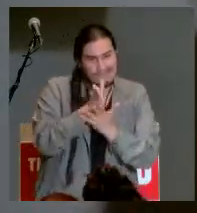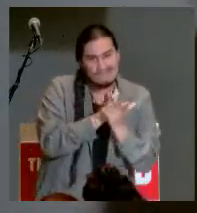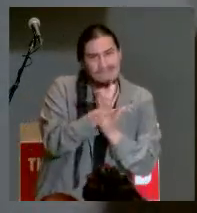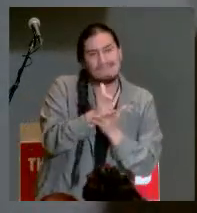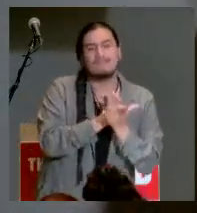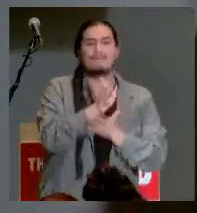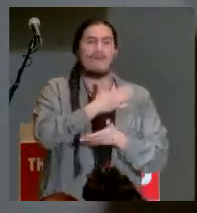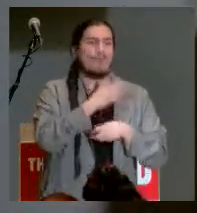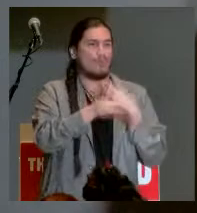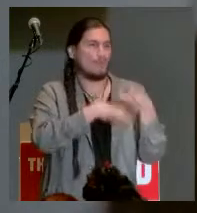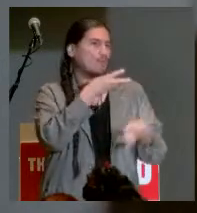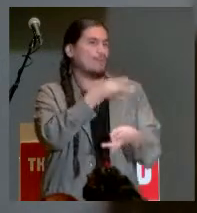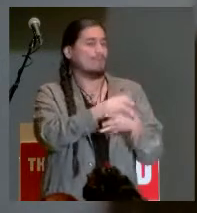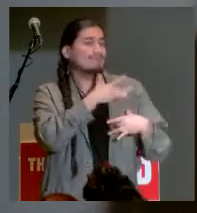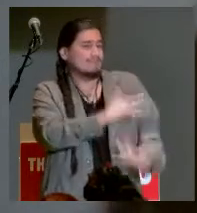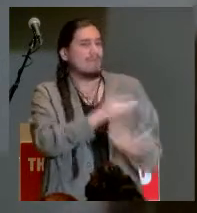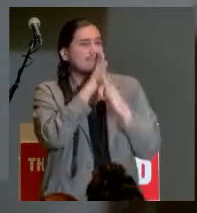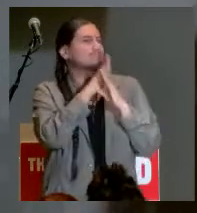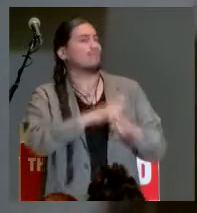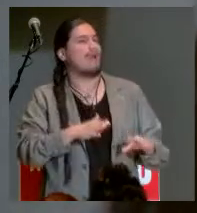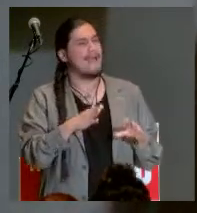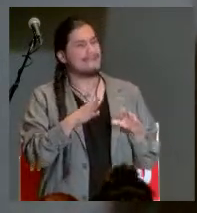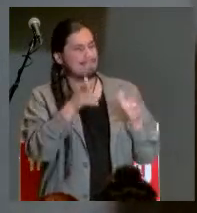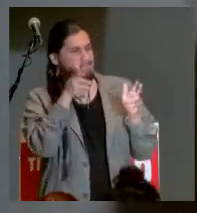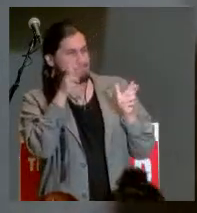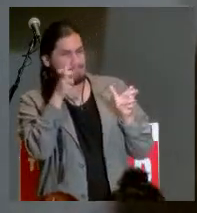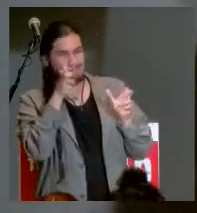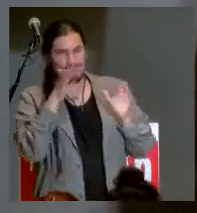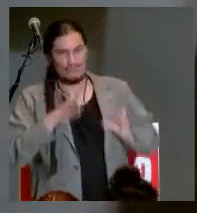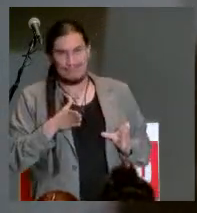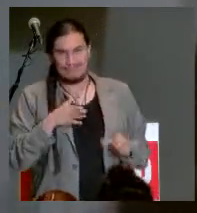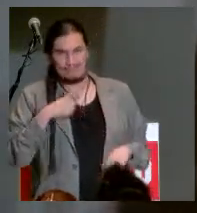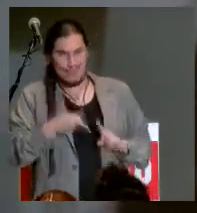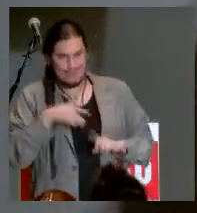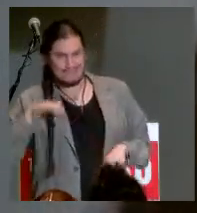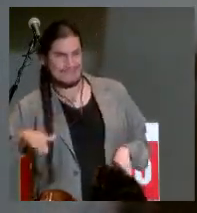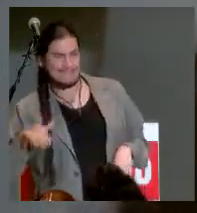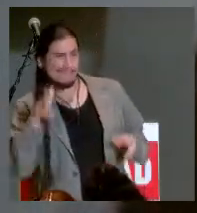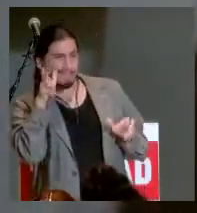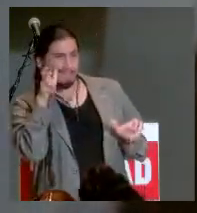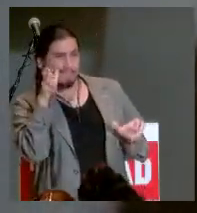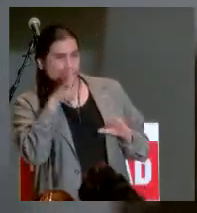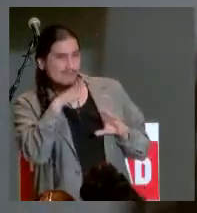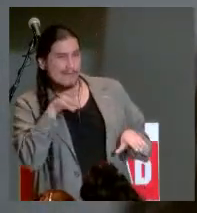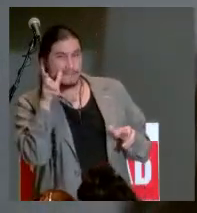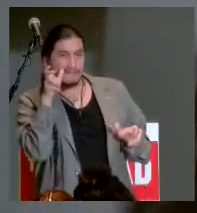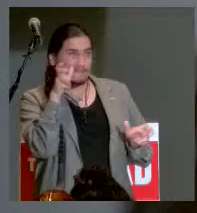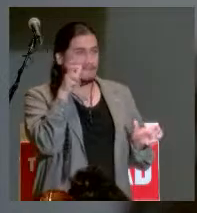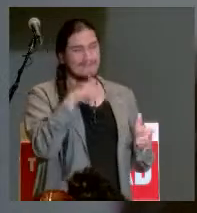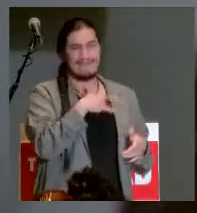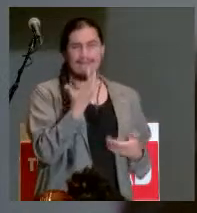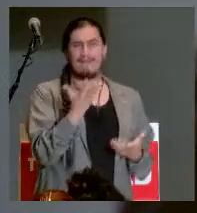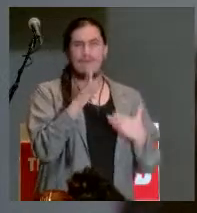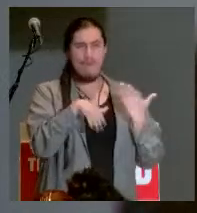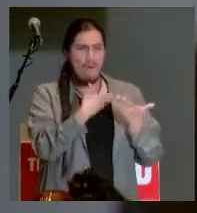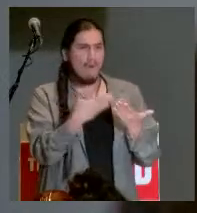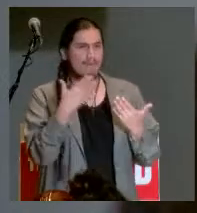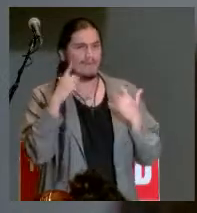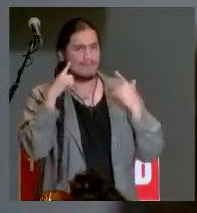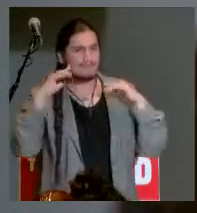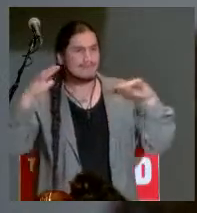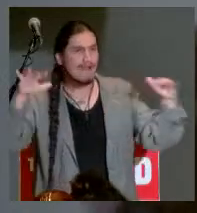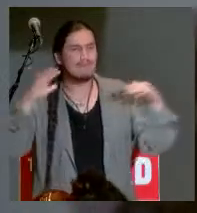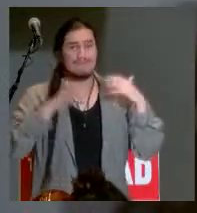always just been a very silent, perceptive kid. And so I feel like I just take all the sounds of my